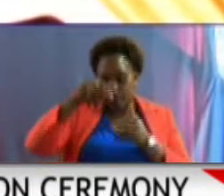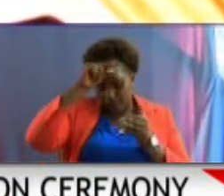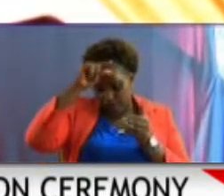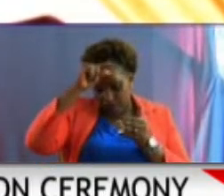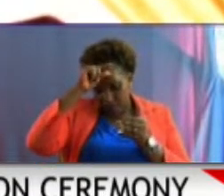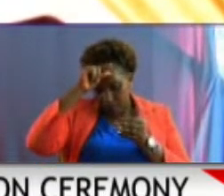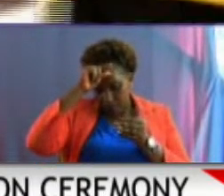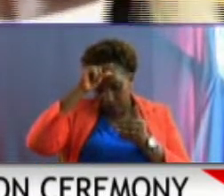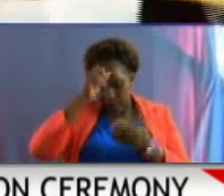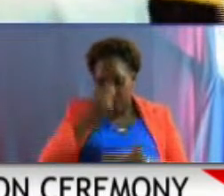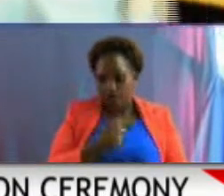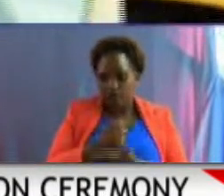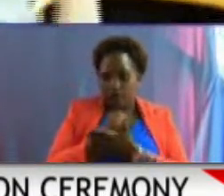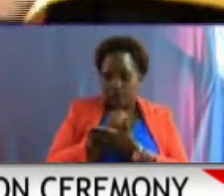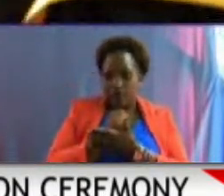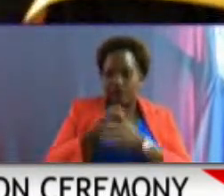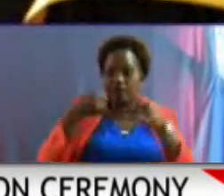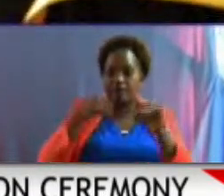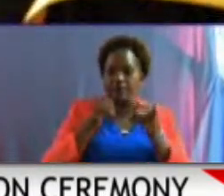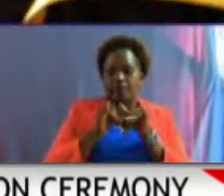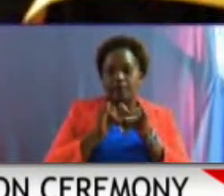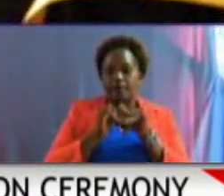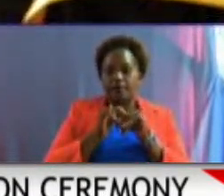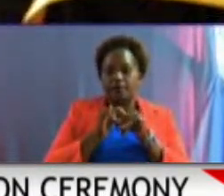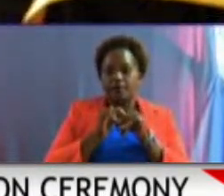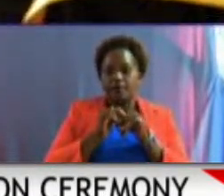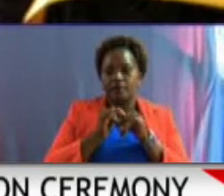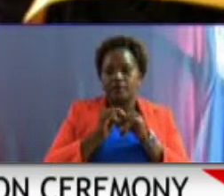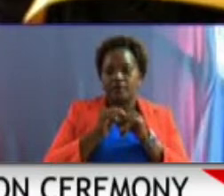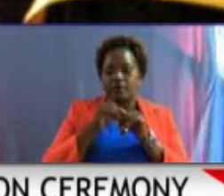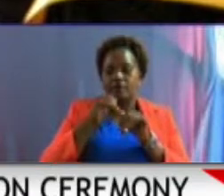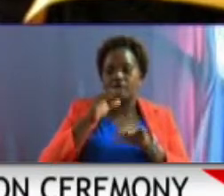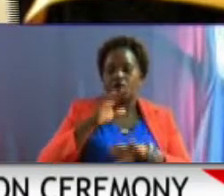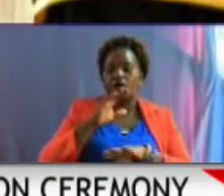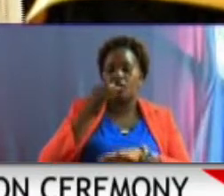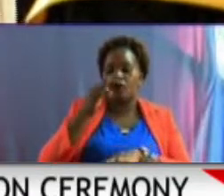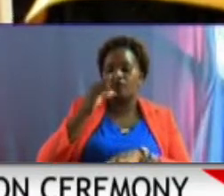for facilitating the implementation of the CBA,